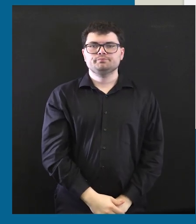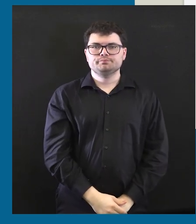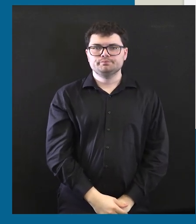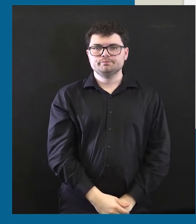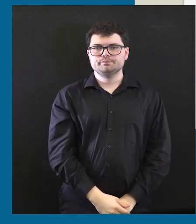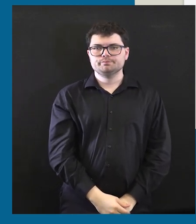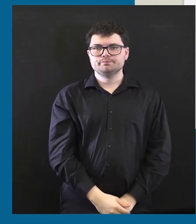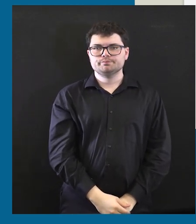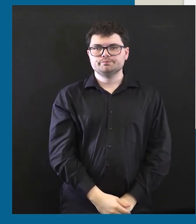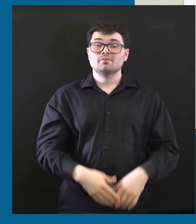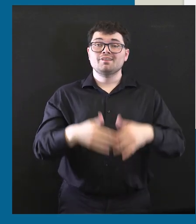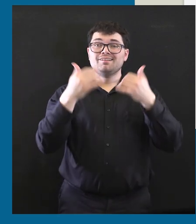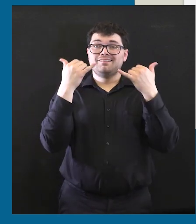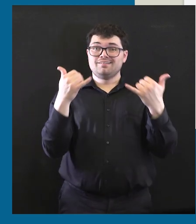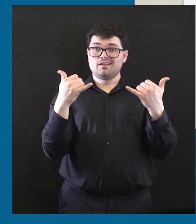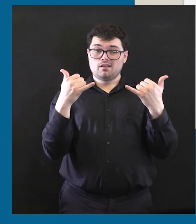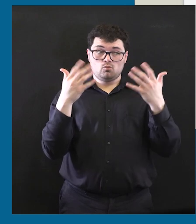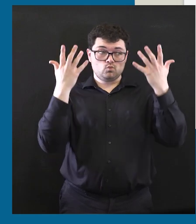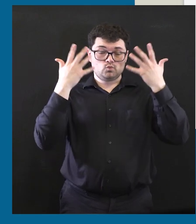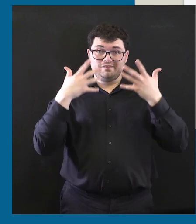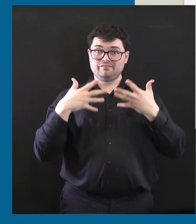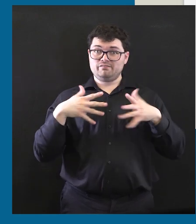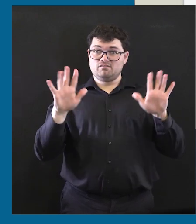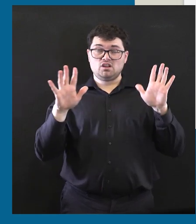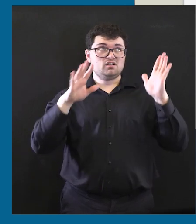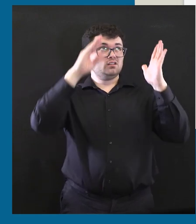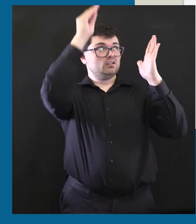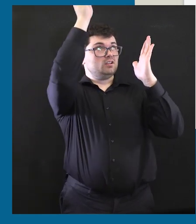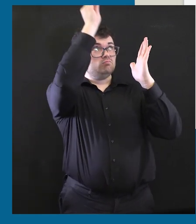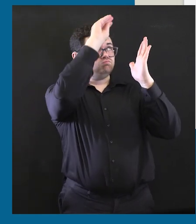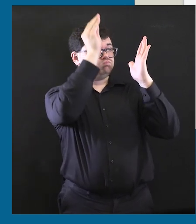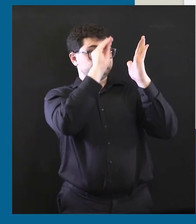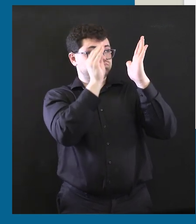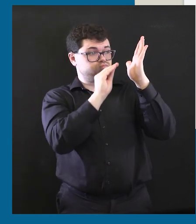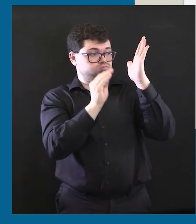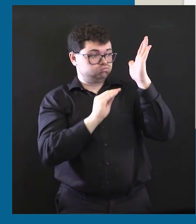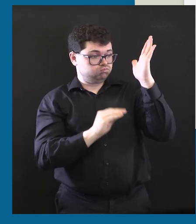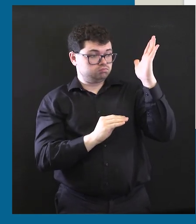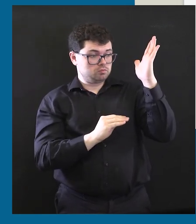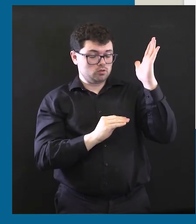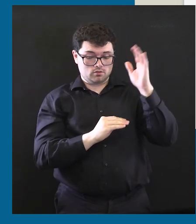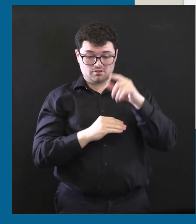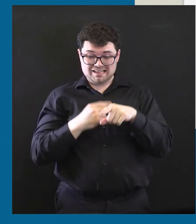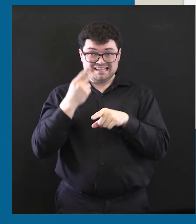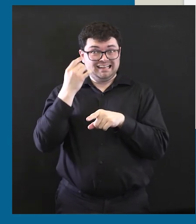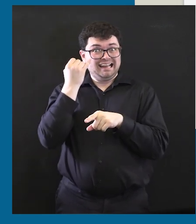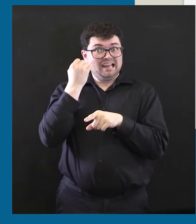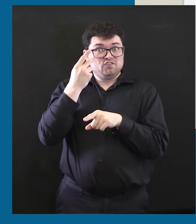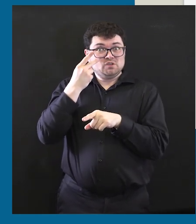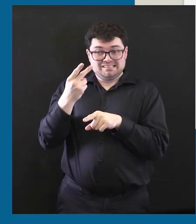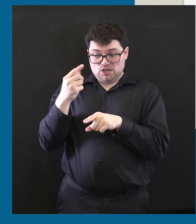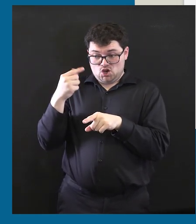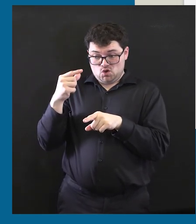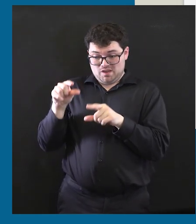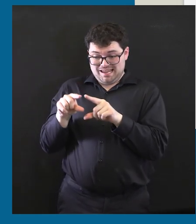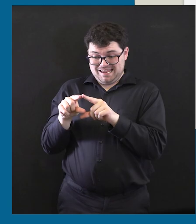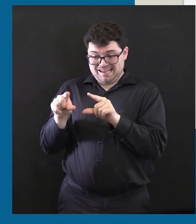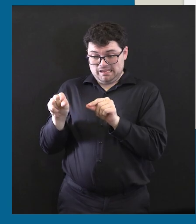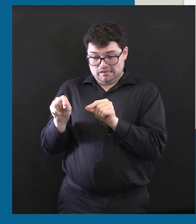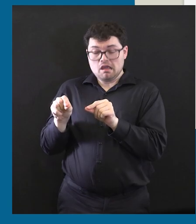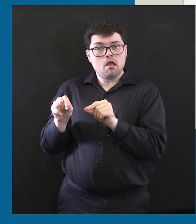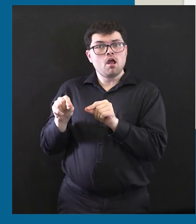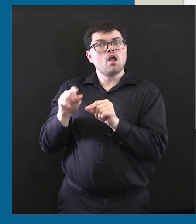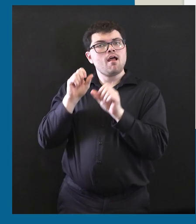them as are applicable. Now, when you're completed filling out the form, if you see a